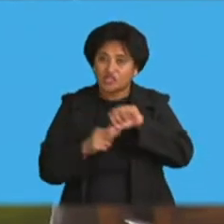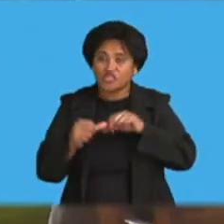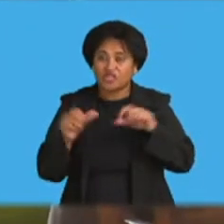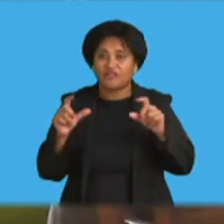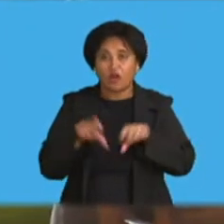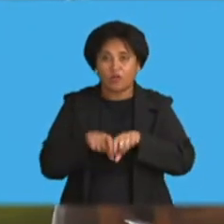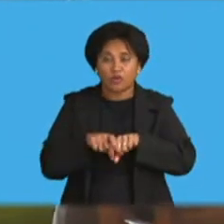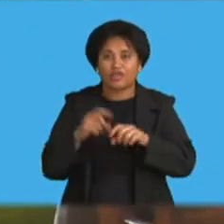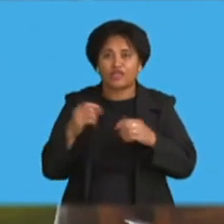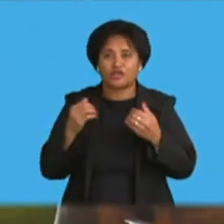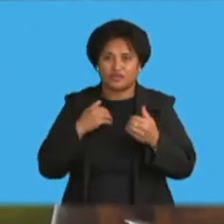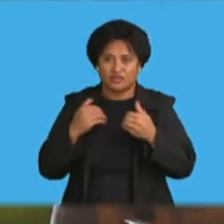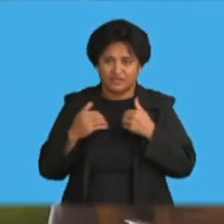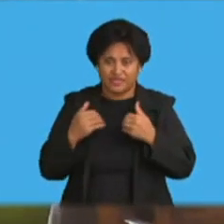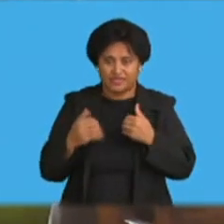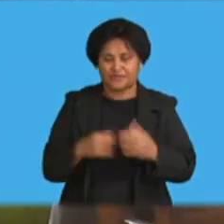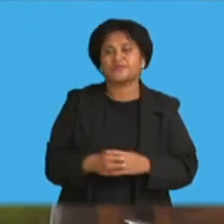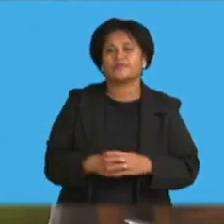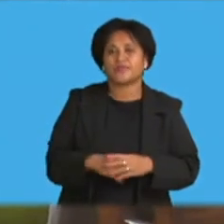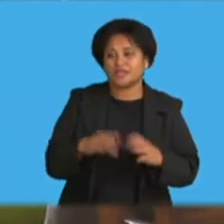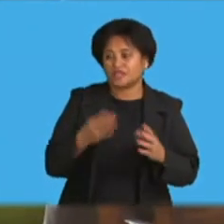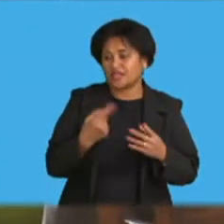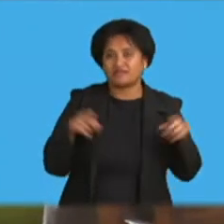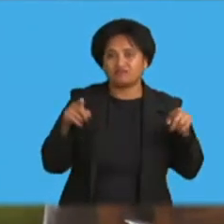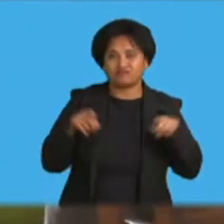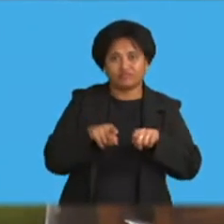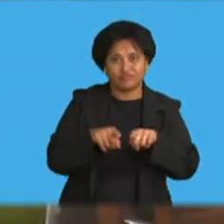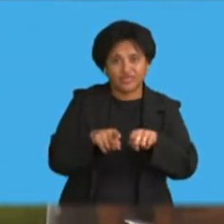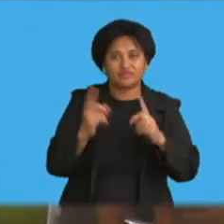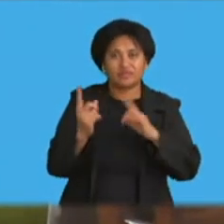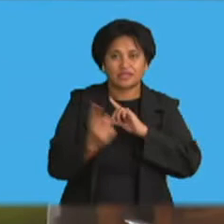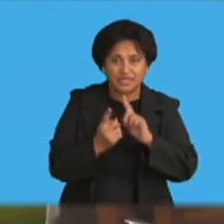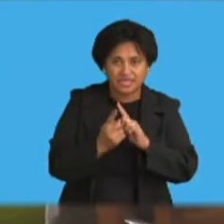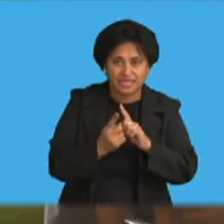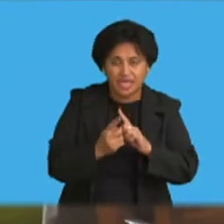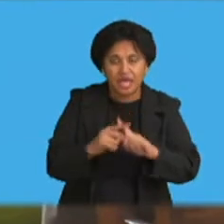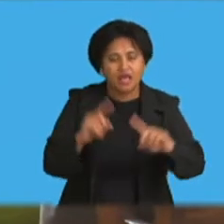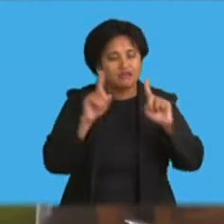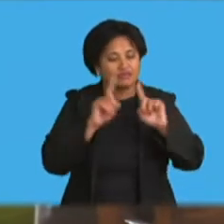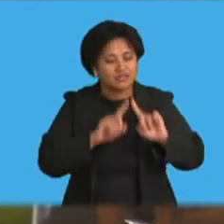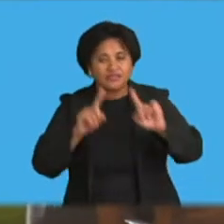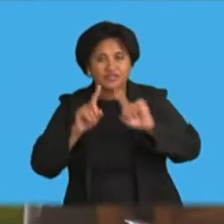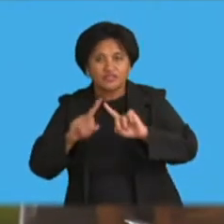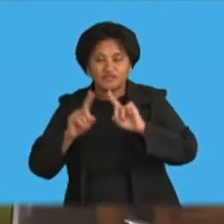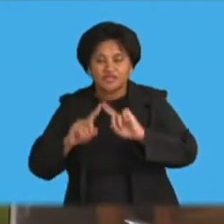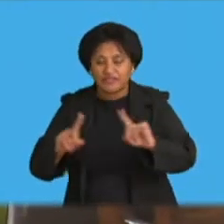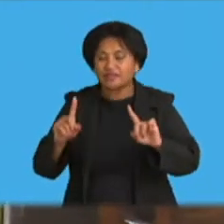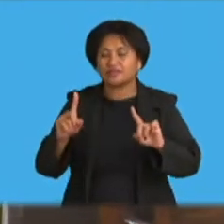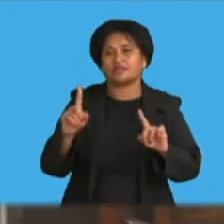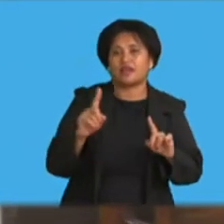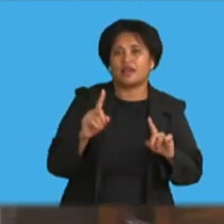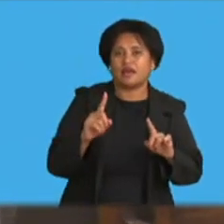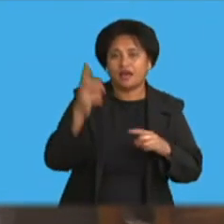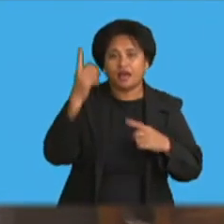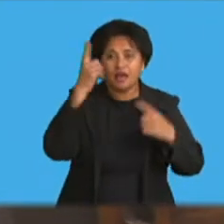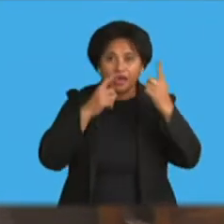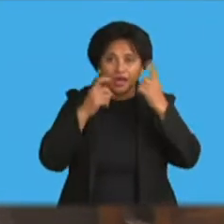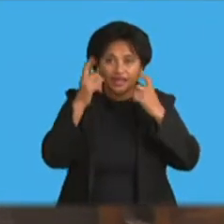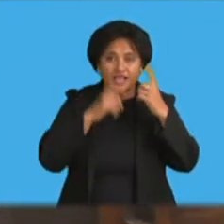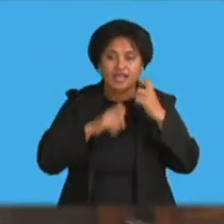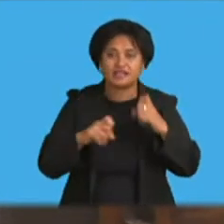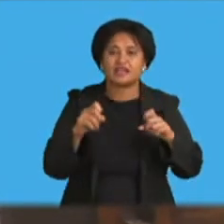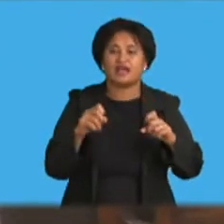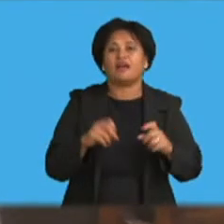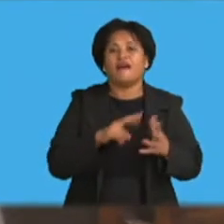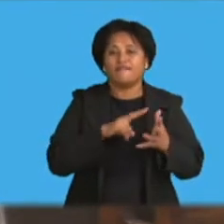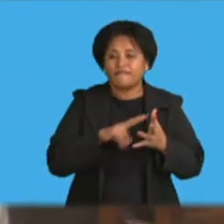before and in parallel to the ministers' meeting. There was a melting pot of ideas revolving around Commonwealth values, including democracy, human rights, the